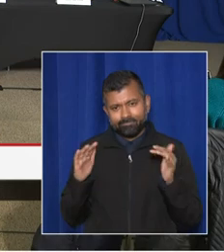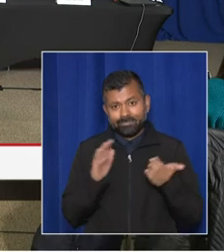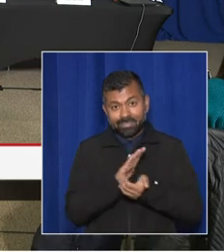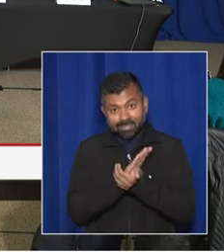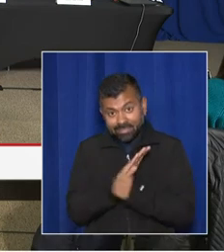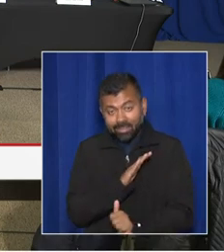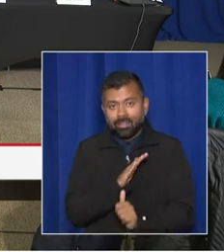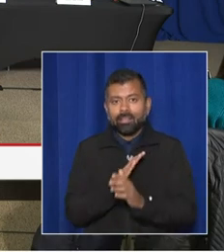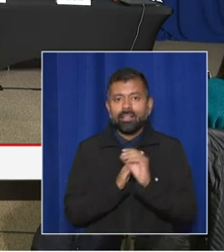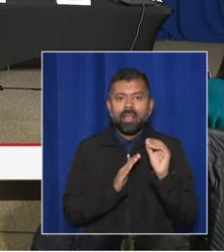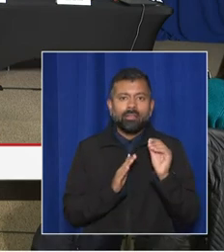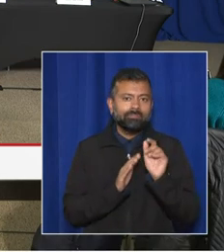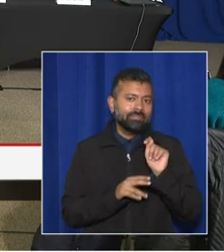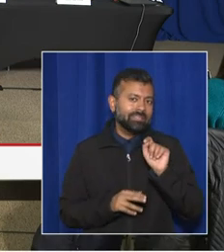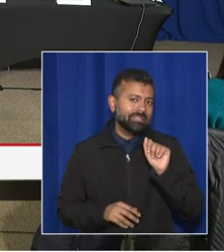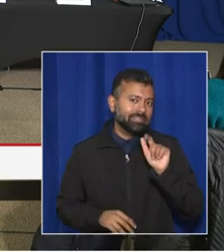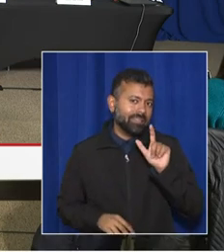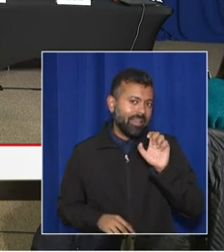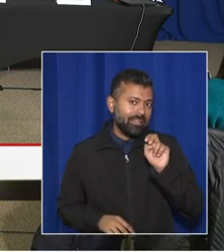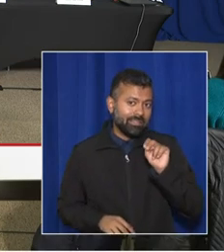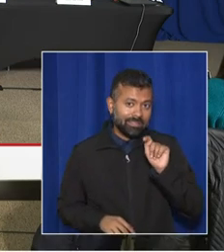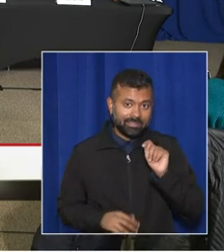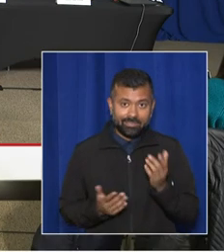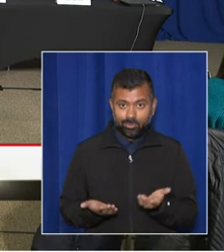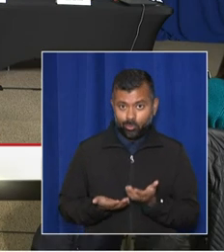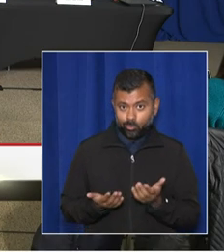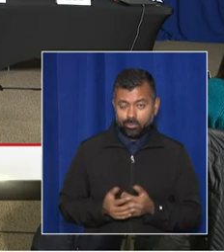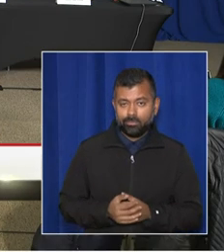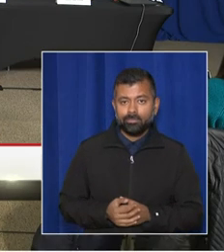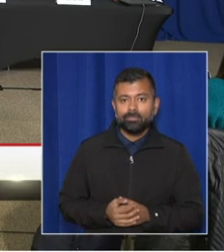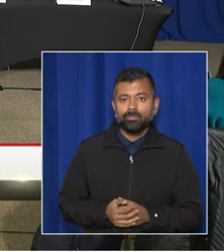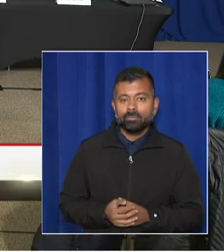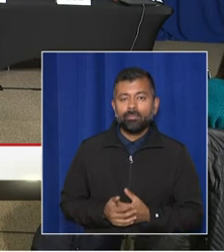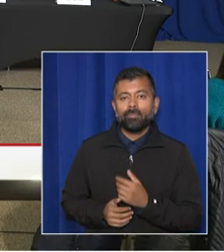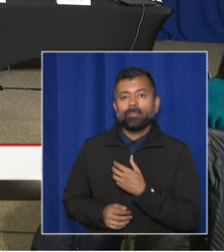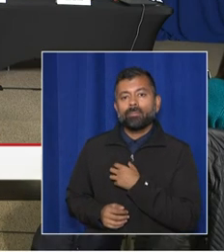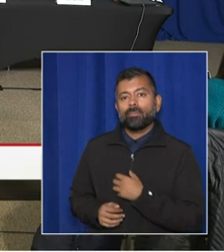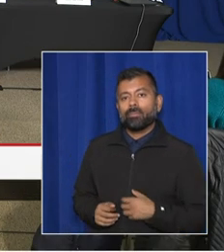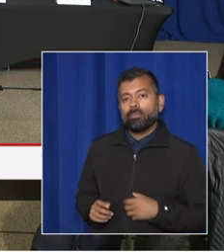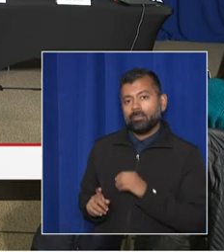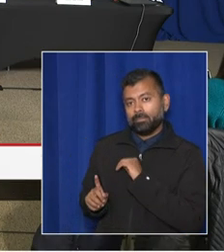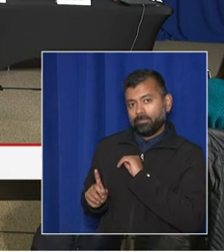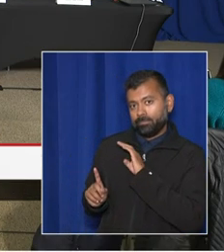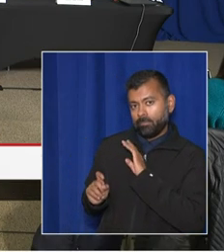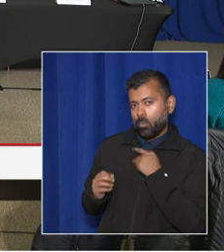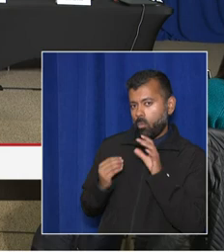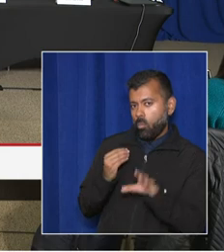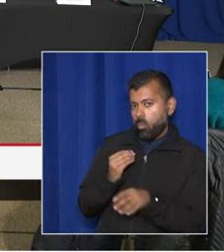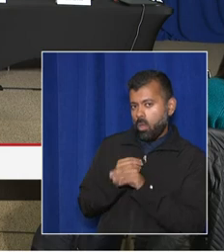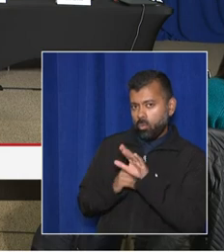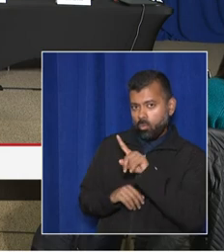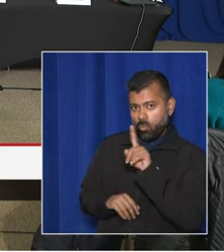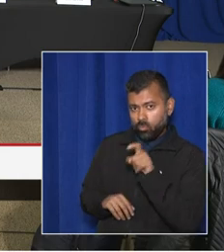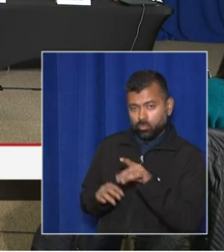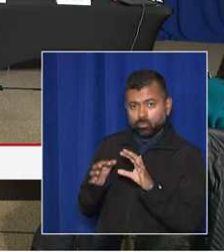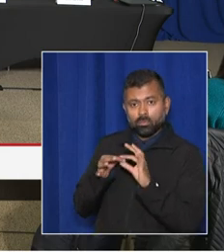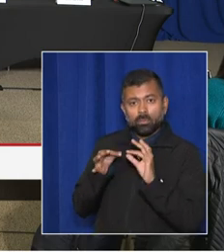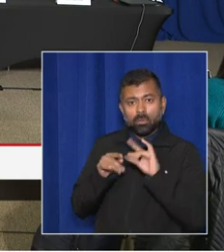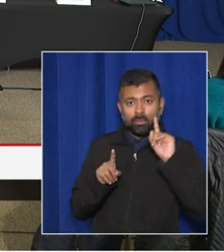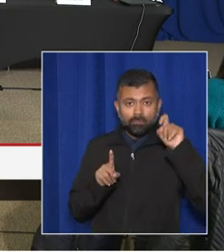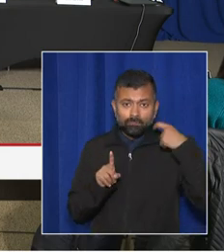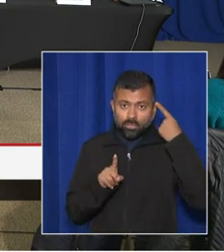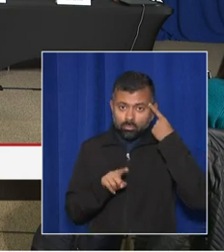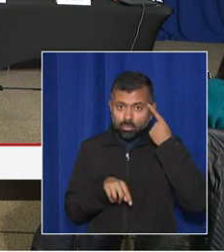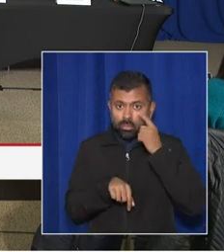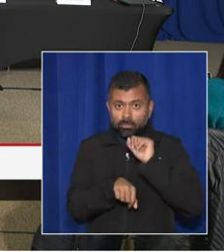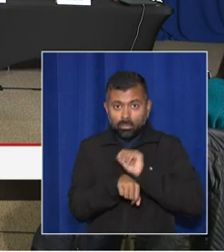part of your question about the prevalence of federal work in the district, or that the district has